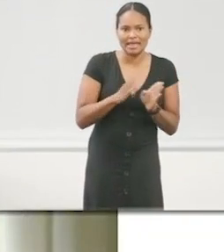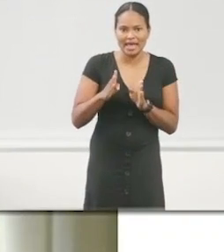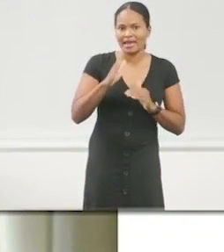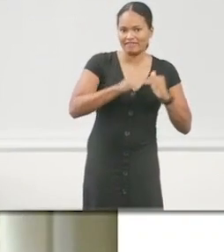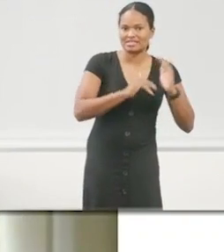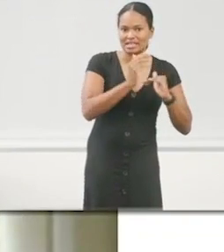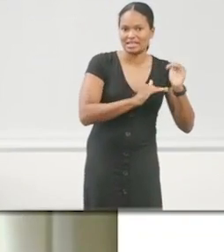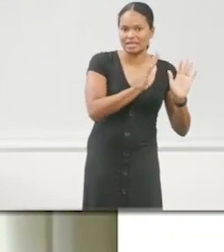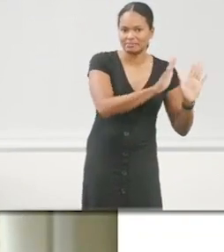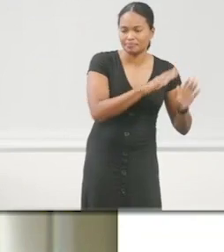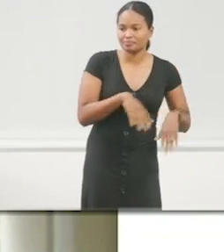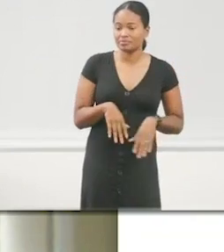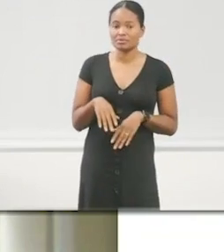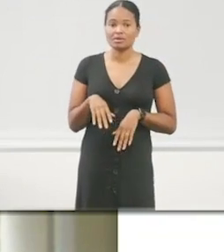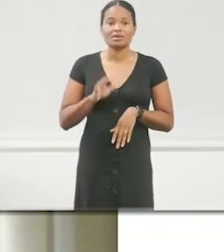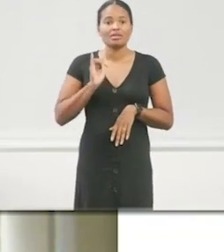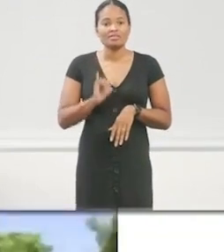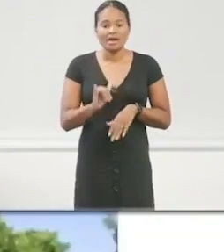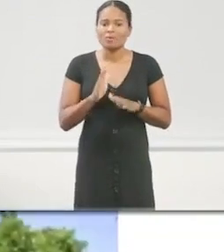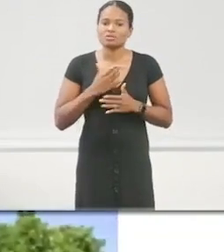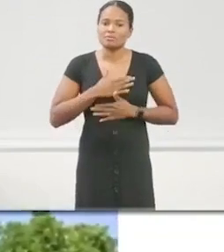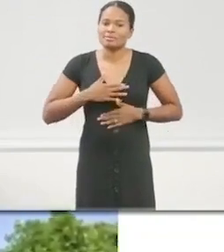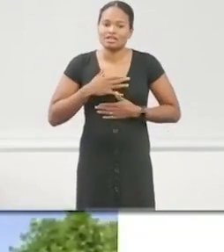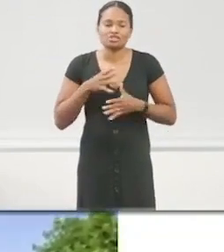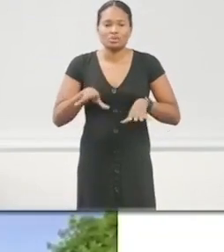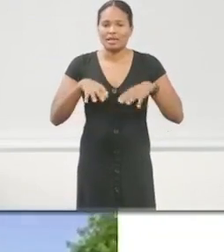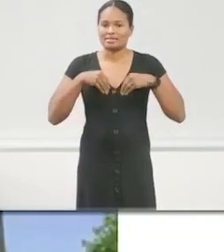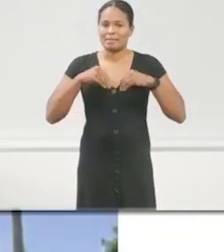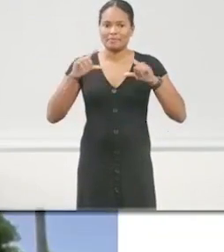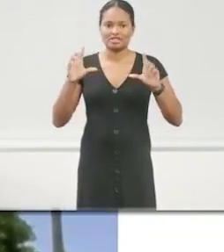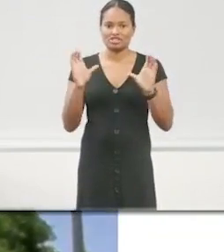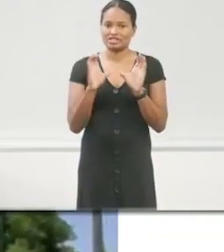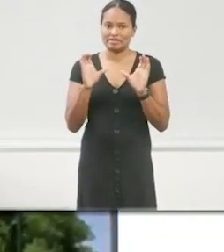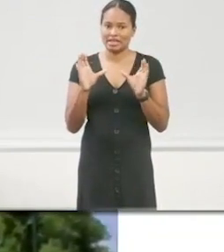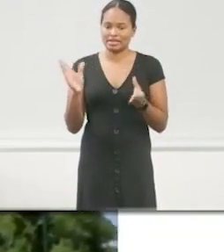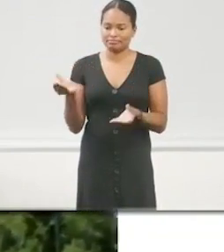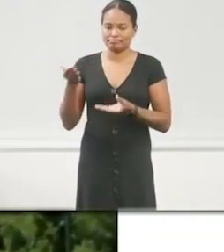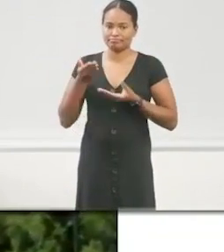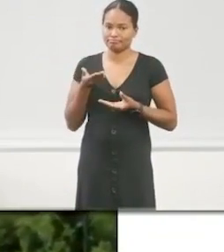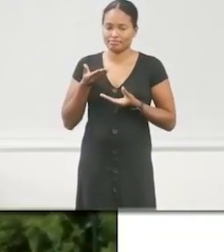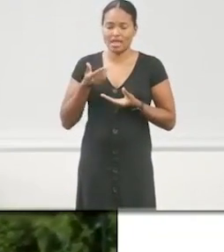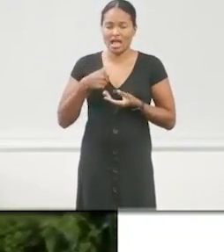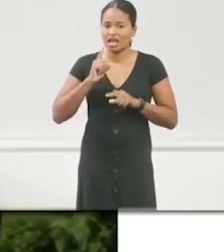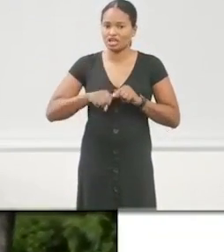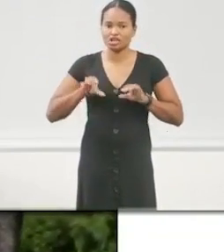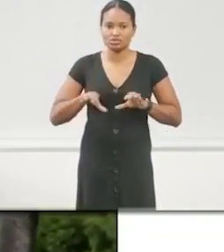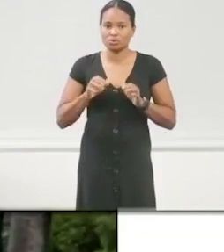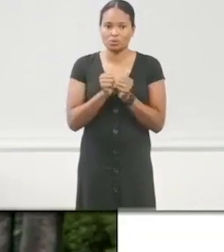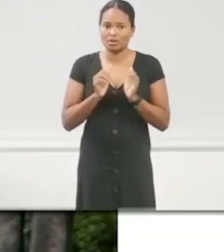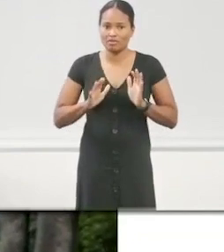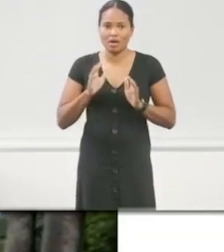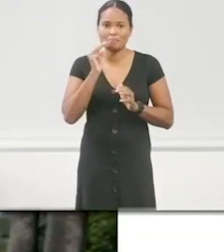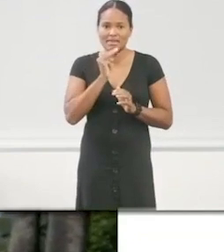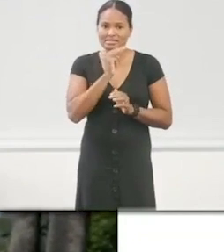a true pleasure to accept that certificate. I could not do this without the assistance of the Mesa Fire